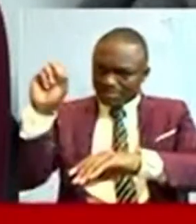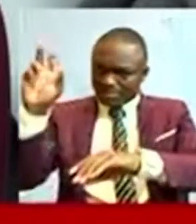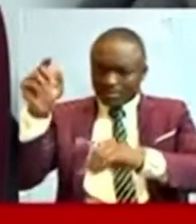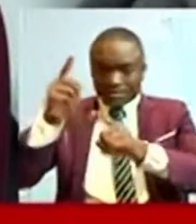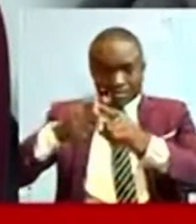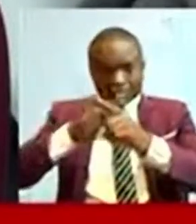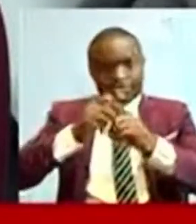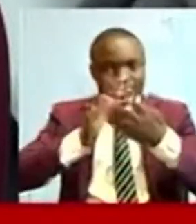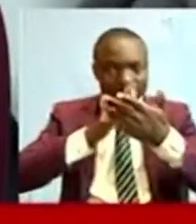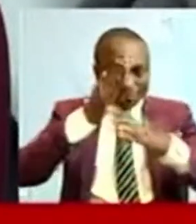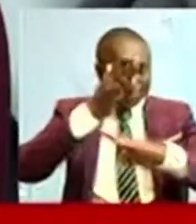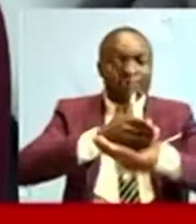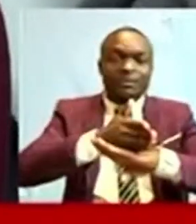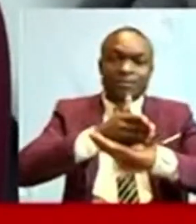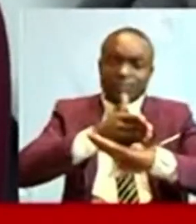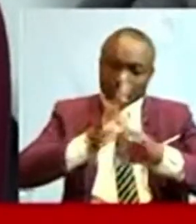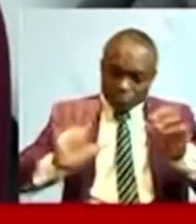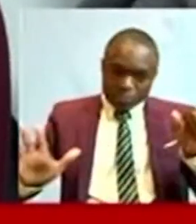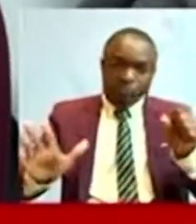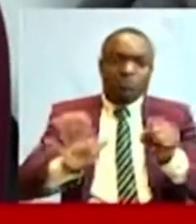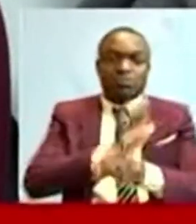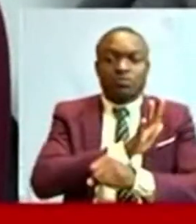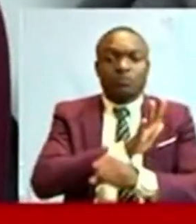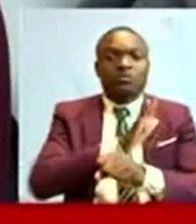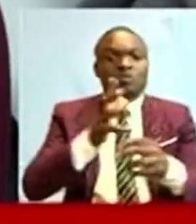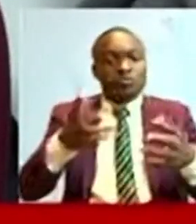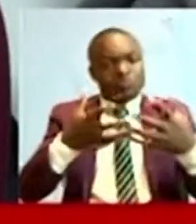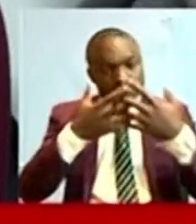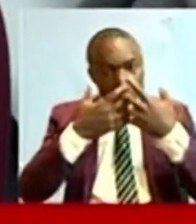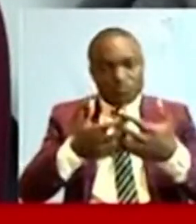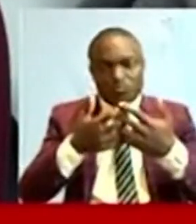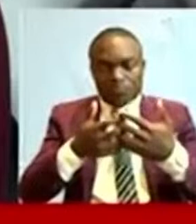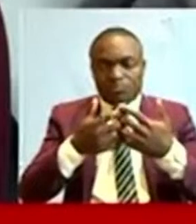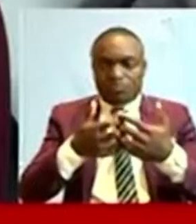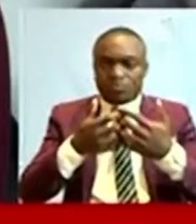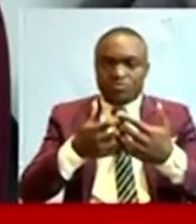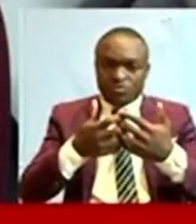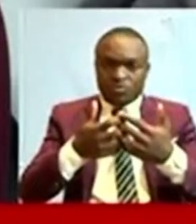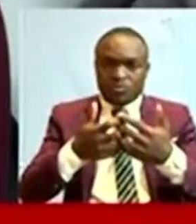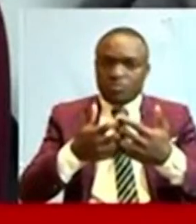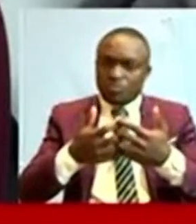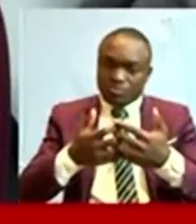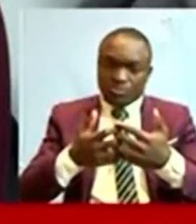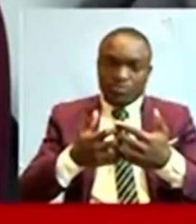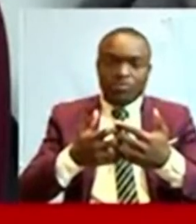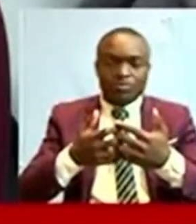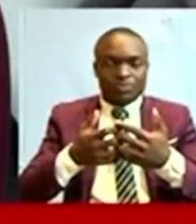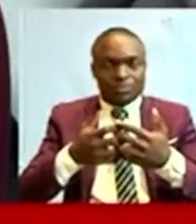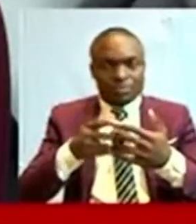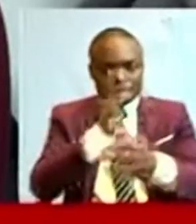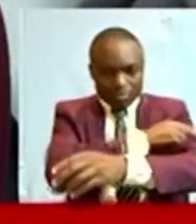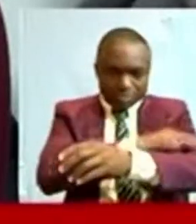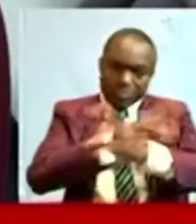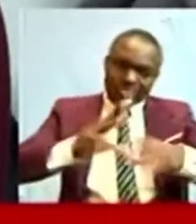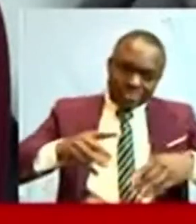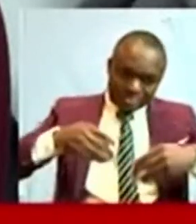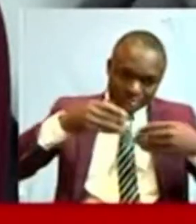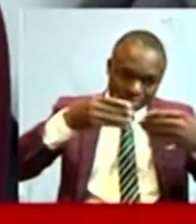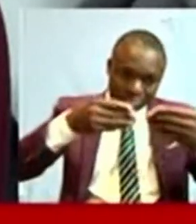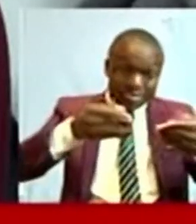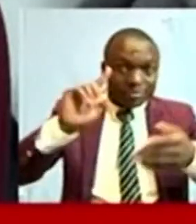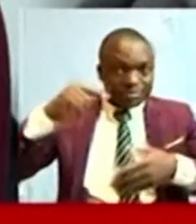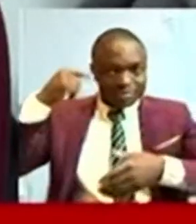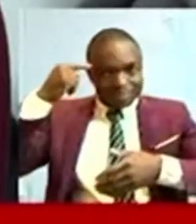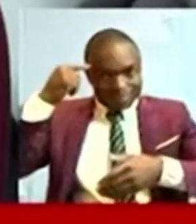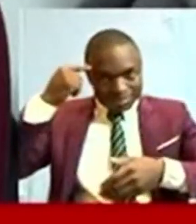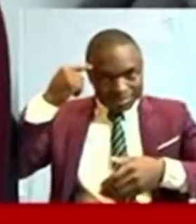a fully fledged and fully equipped hospital will be handed over to the government, to operate. And